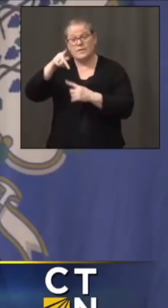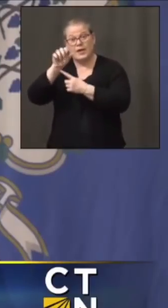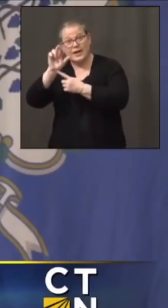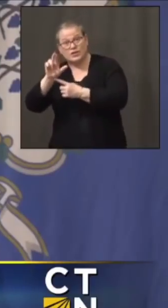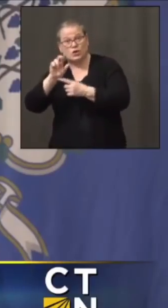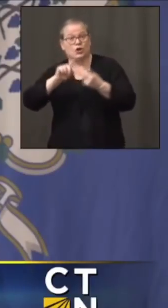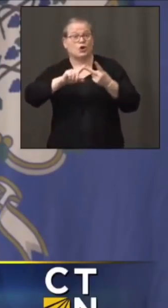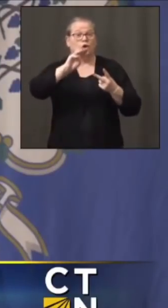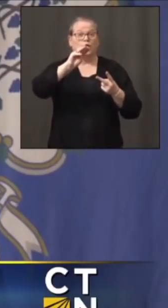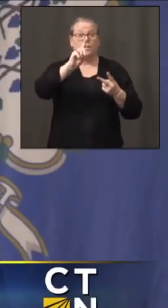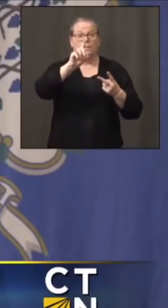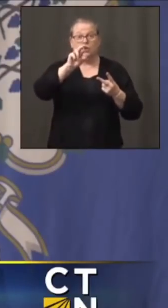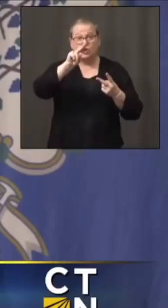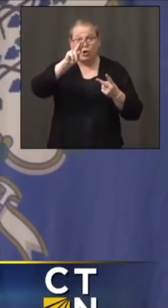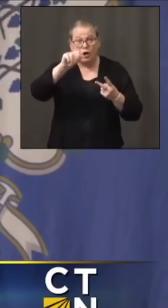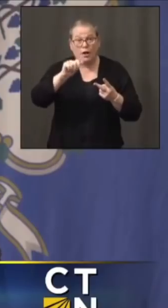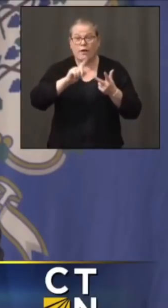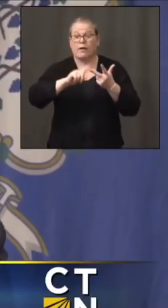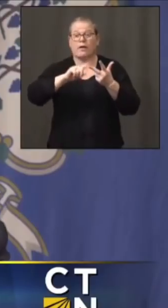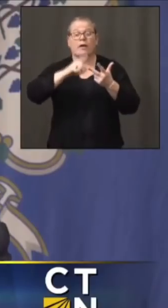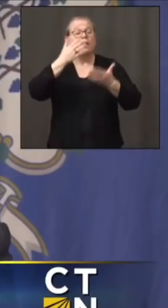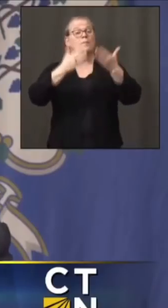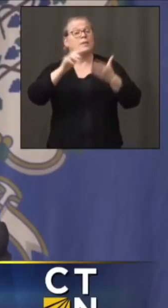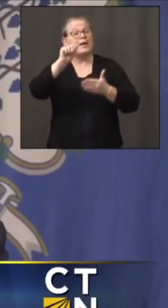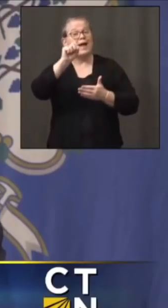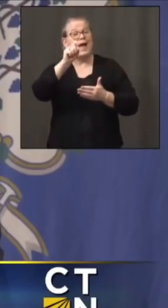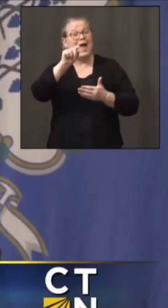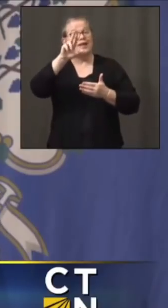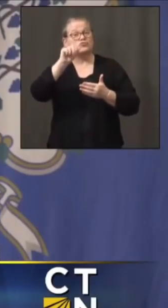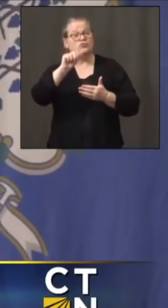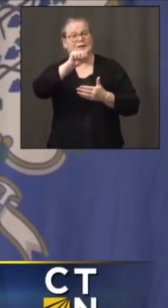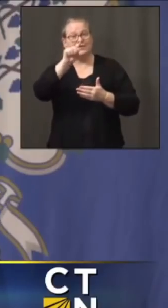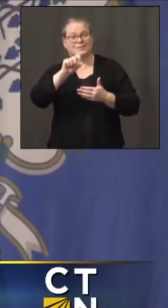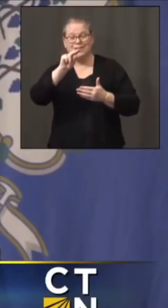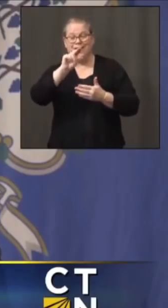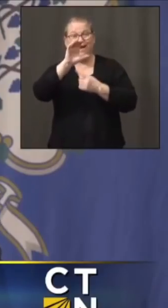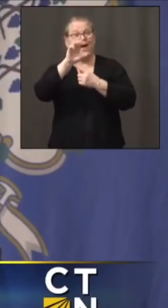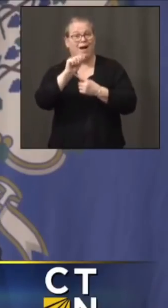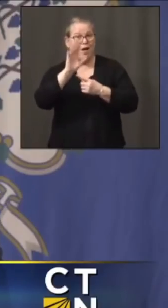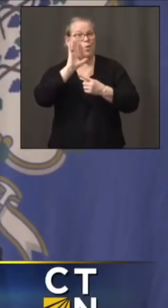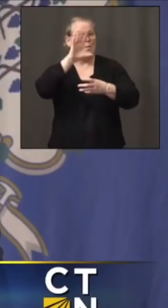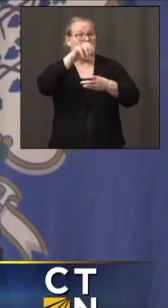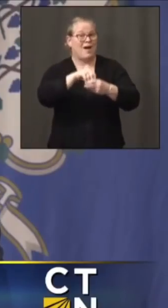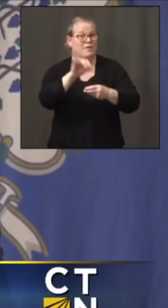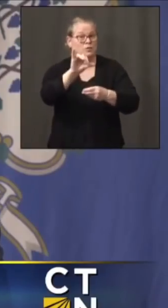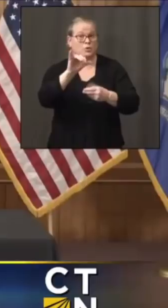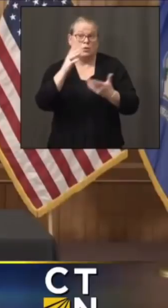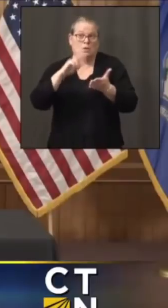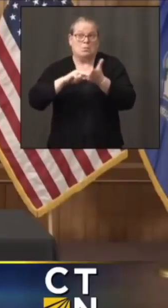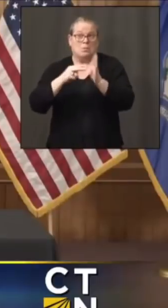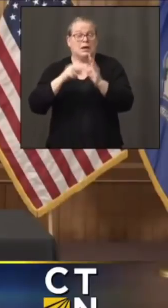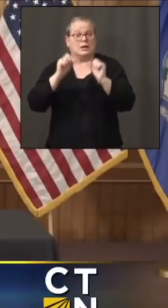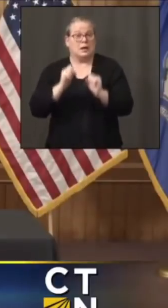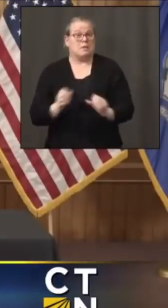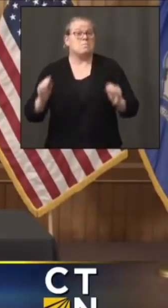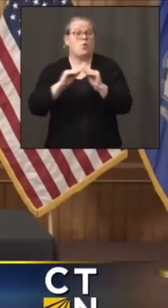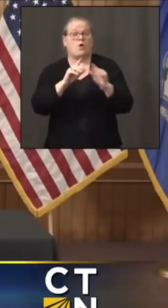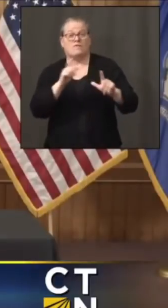AstraZeneca joins the parade as well, in which case we could ramp things up even sooner. Okay, thank